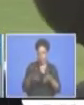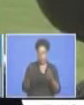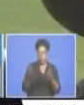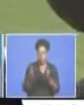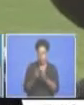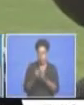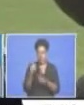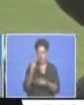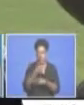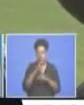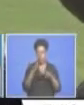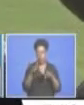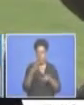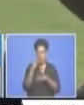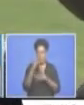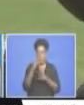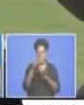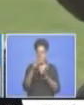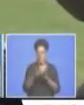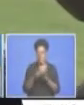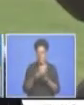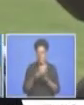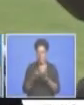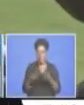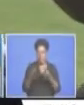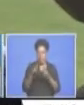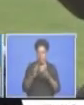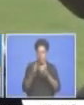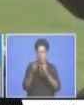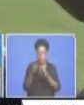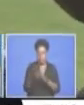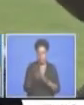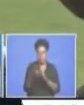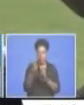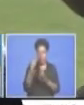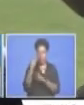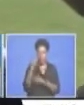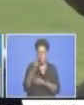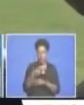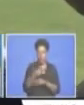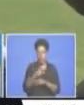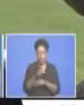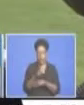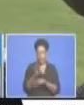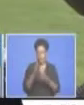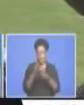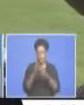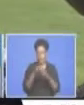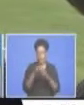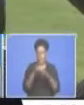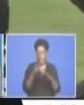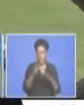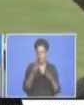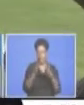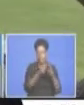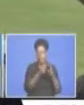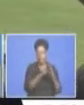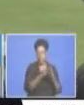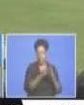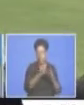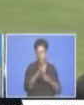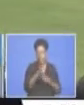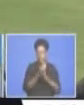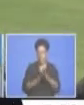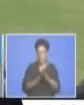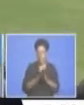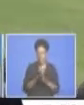us. Everybody sees that this has been a great value exchange for those participants, for the community, and we're